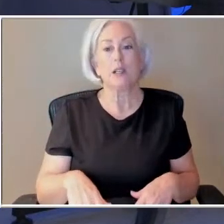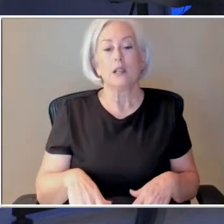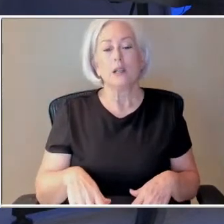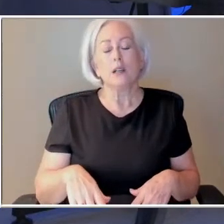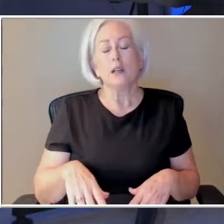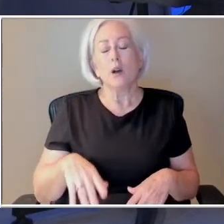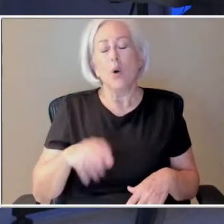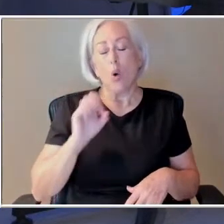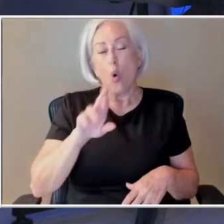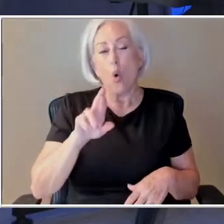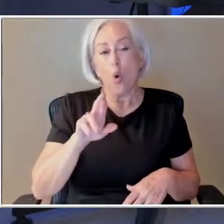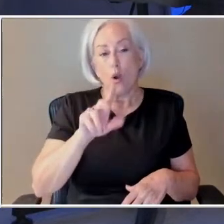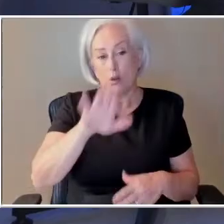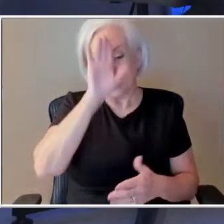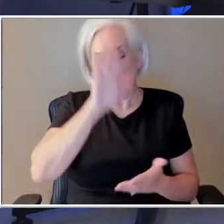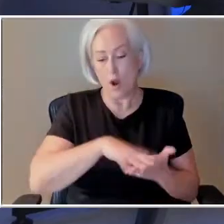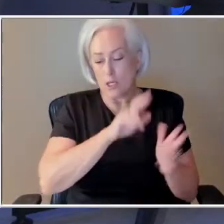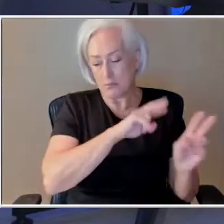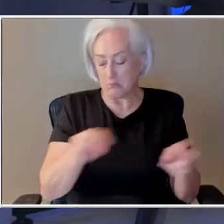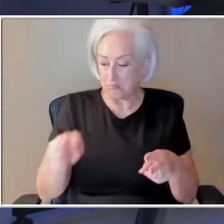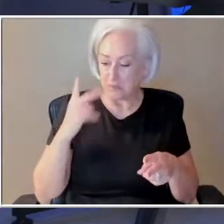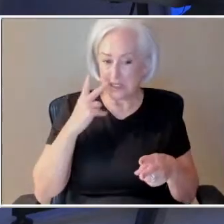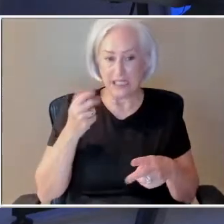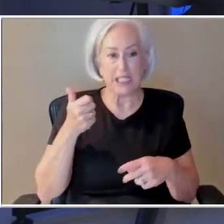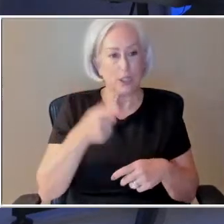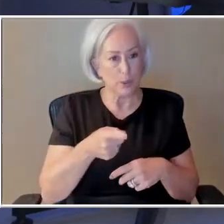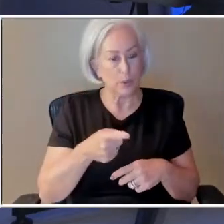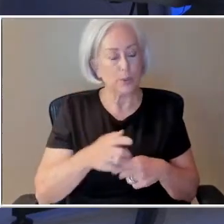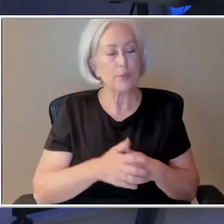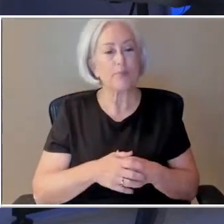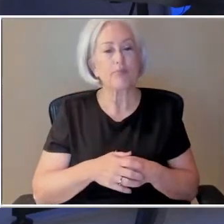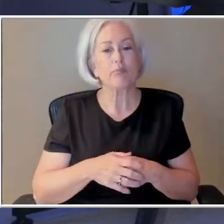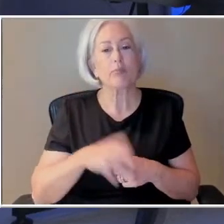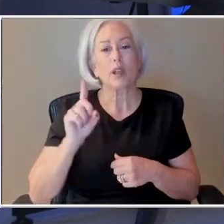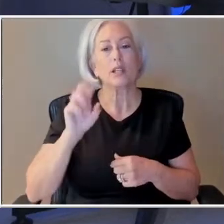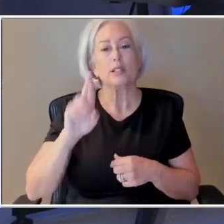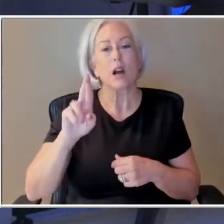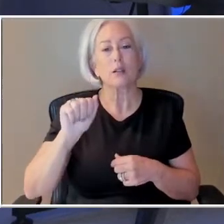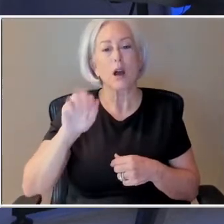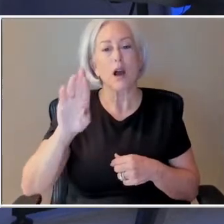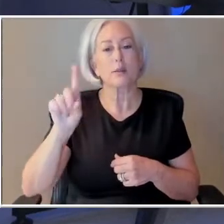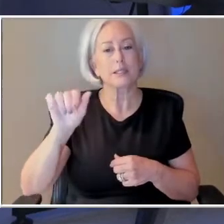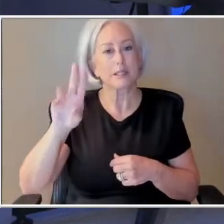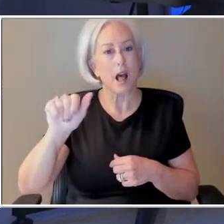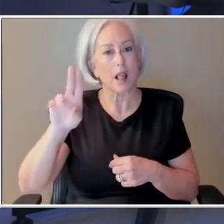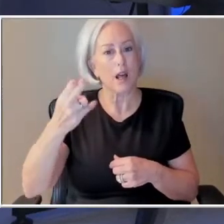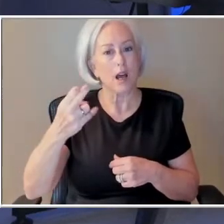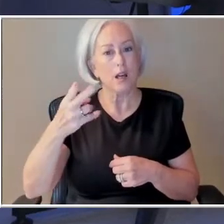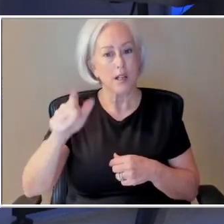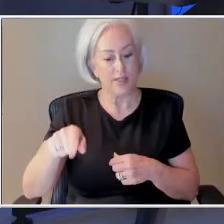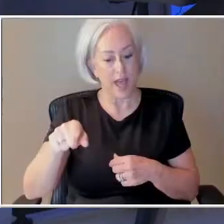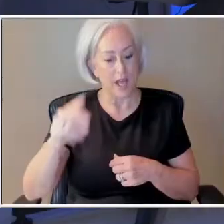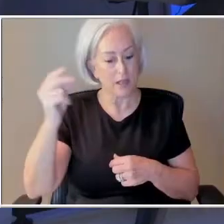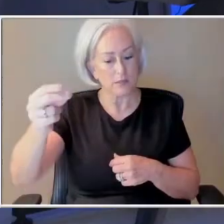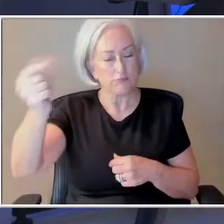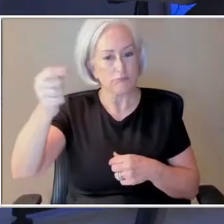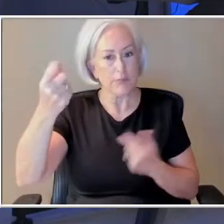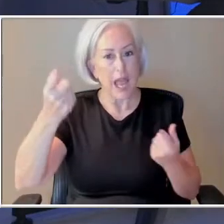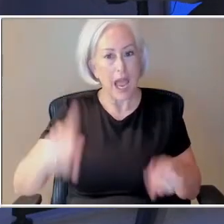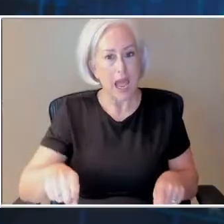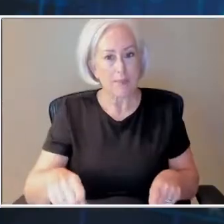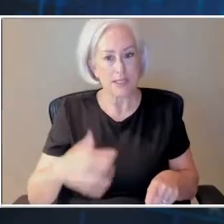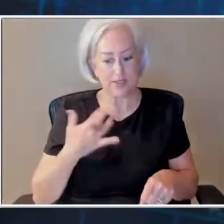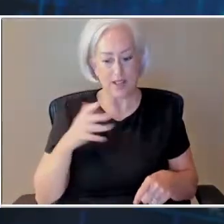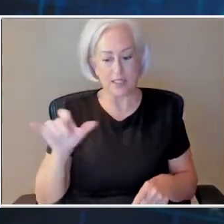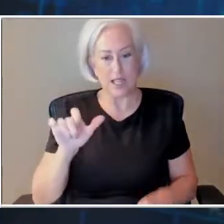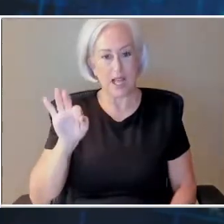is that a normal way that this presents, just out of the blue? You feel like you're getting the flu and you're diagnosed with this? That's a great